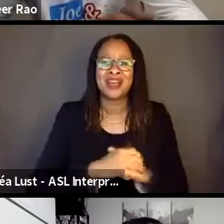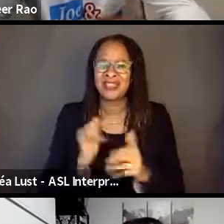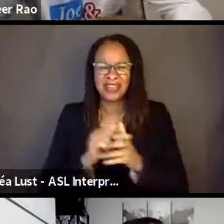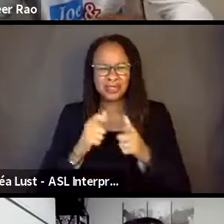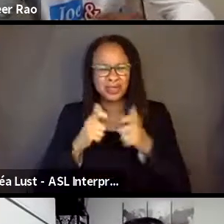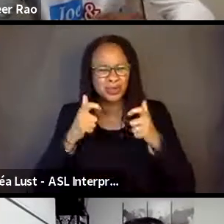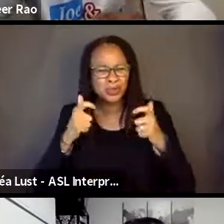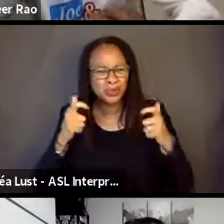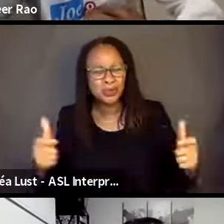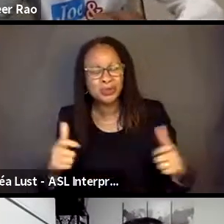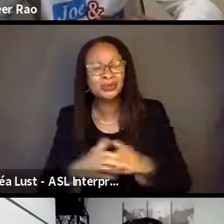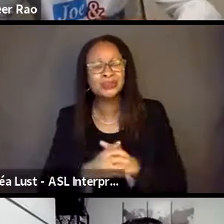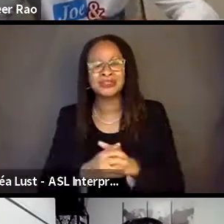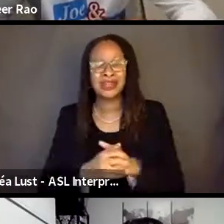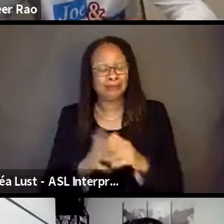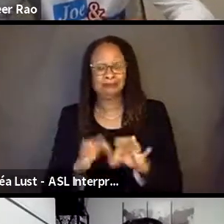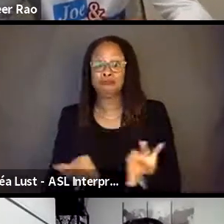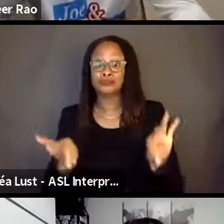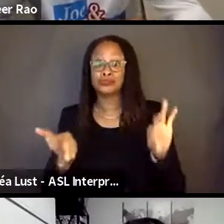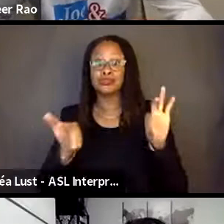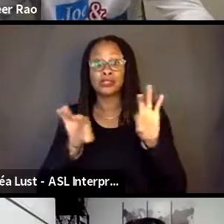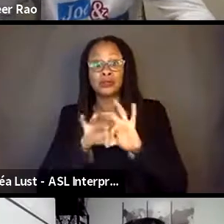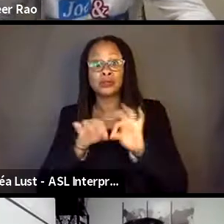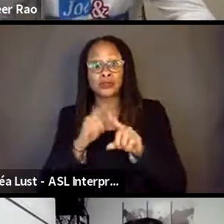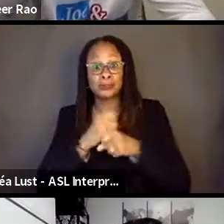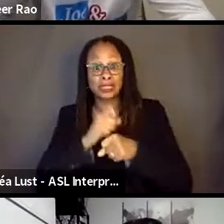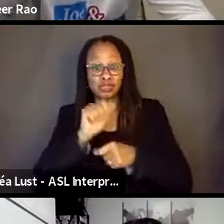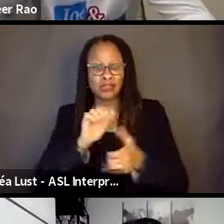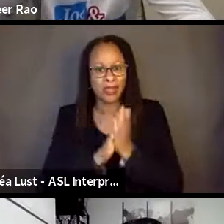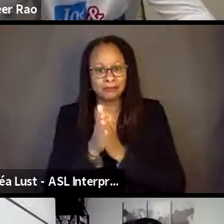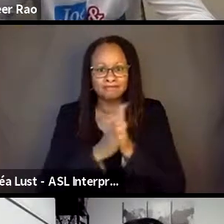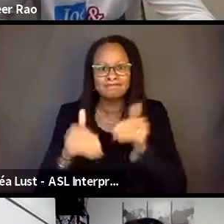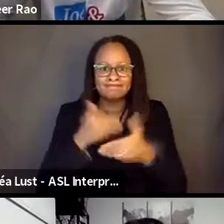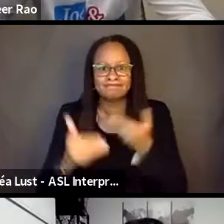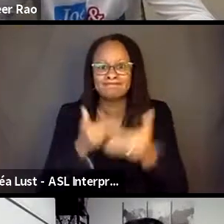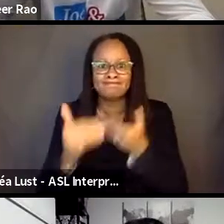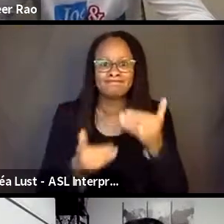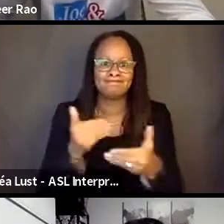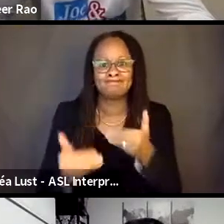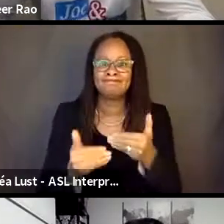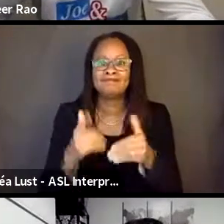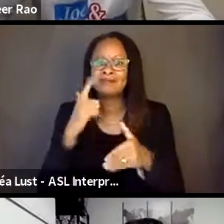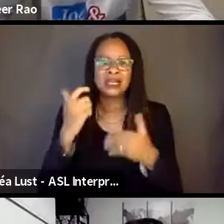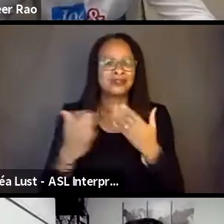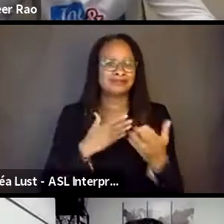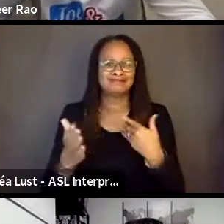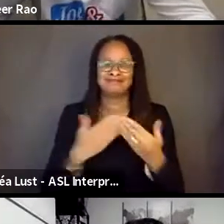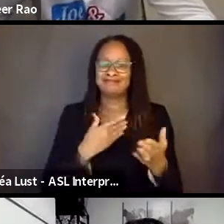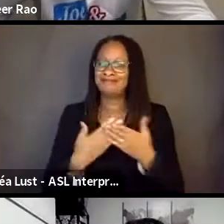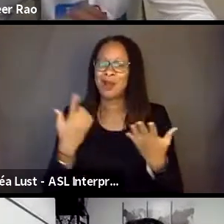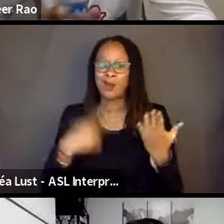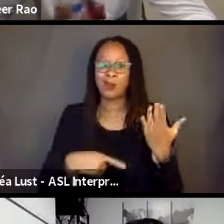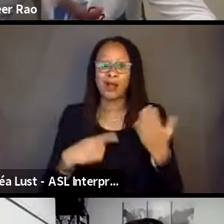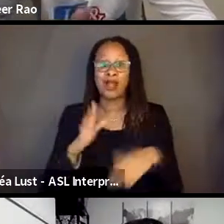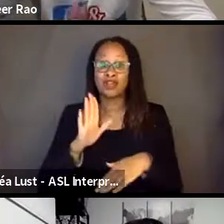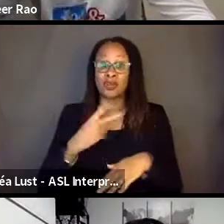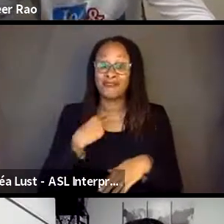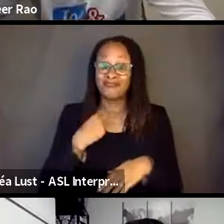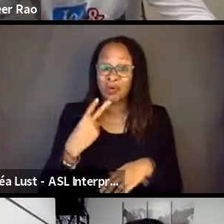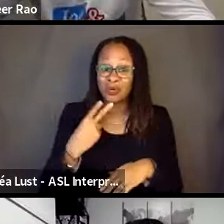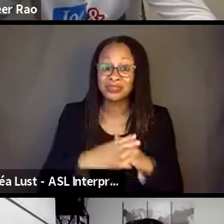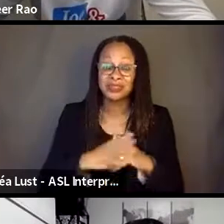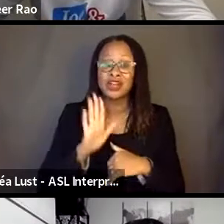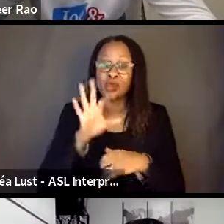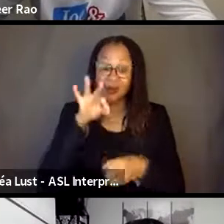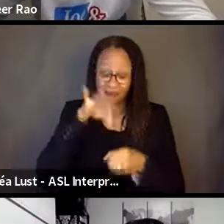It's tremendous. It's critical to keeping that momentum going, because no matter what, your voice and